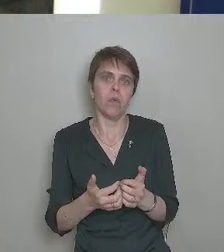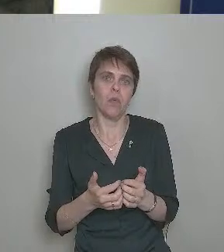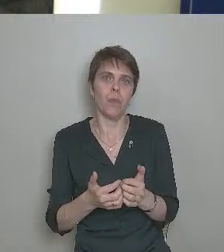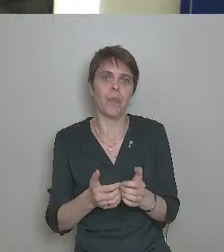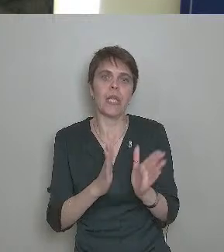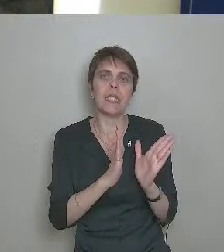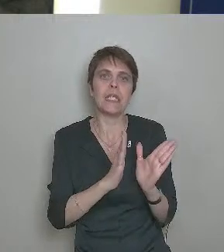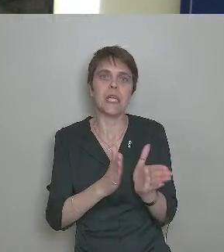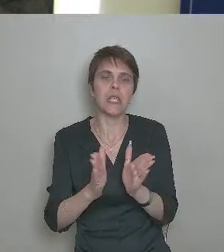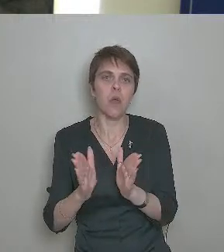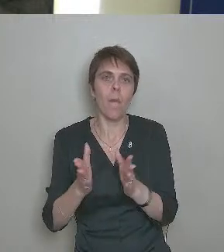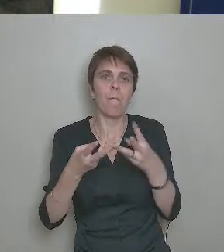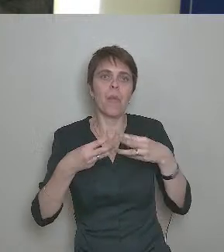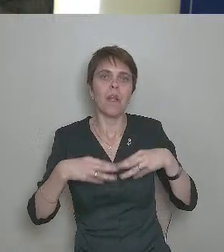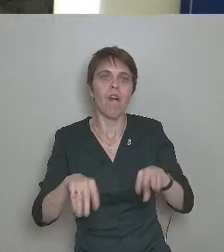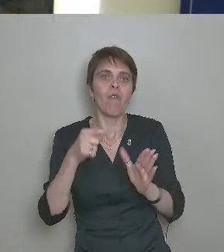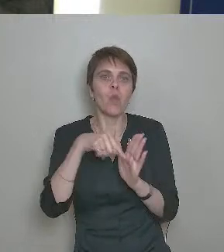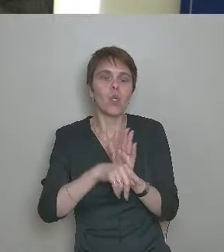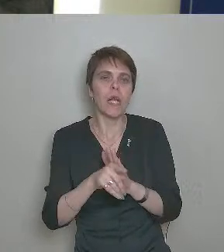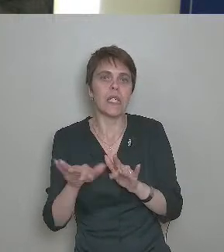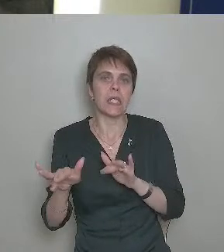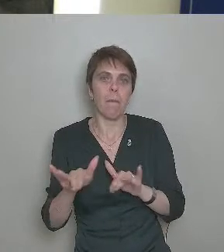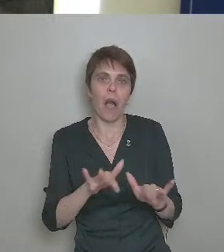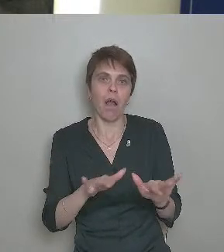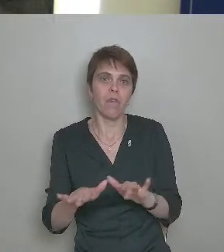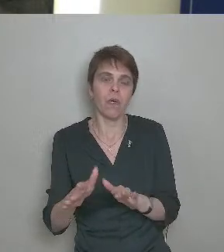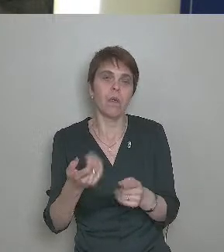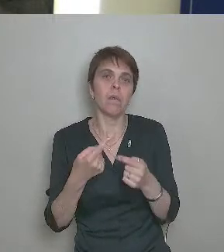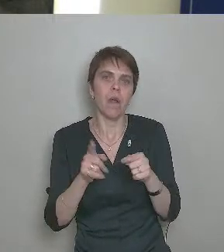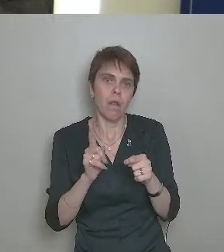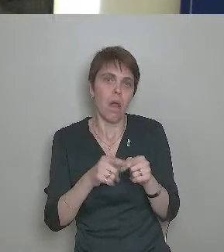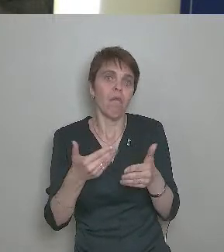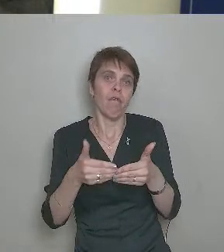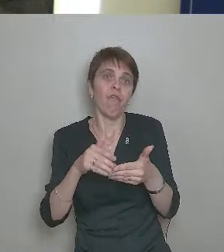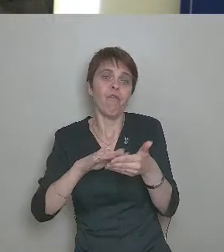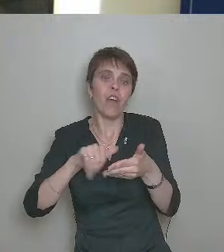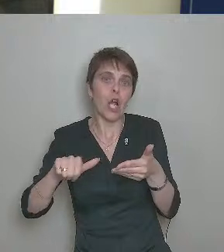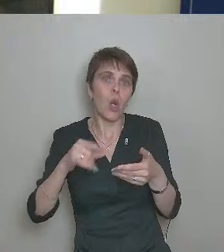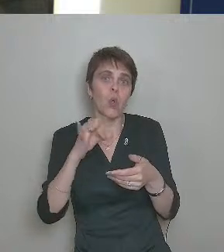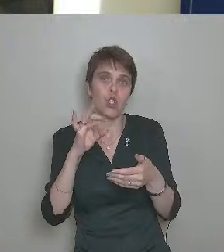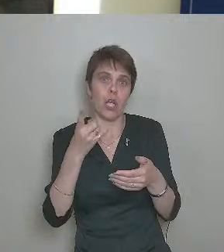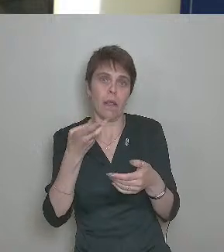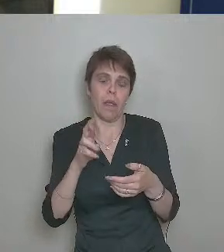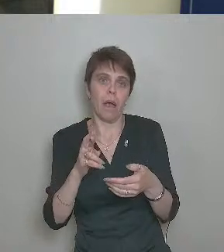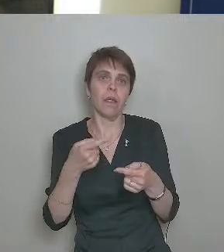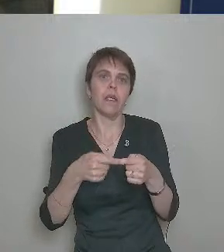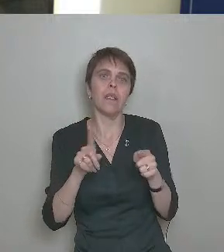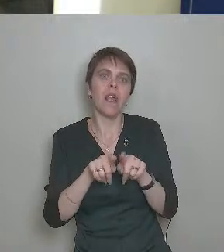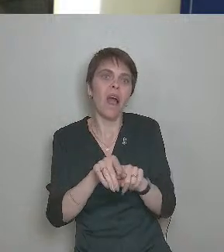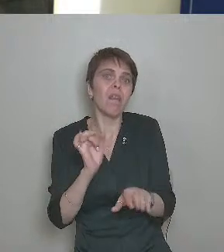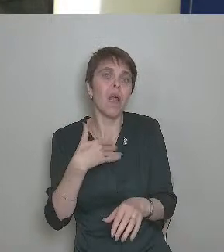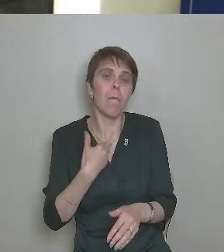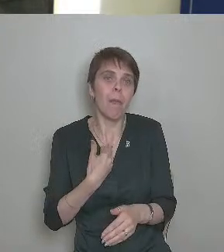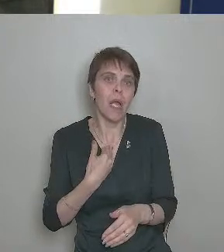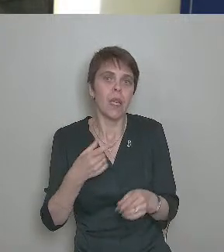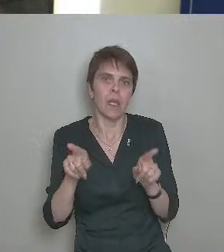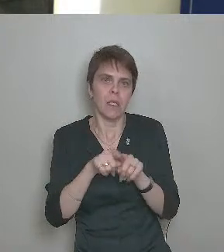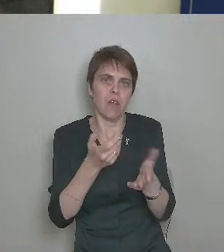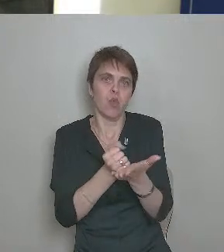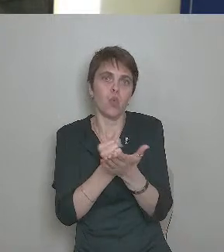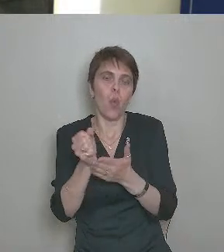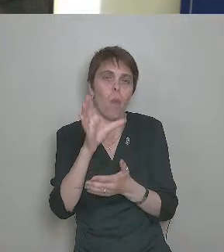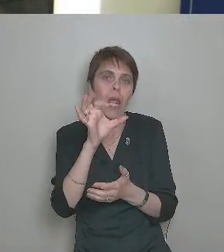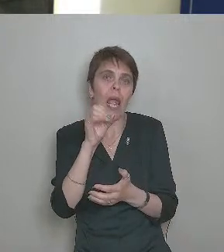because this is not, because the general procedure is not envisaging usage of the